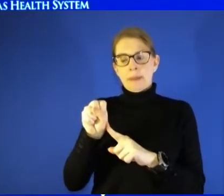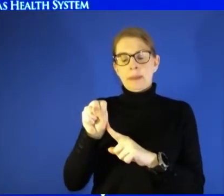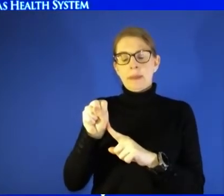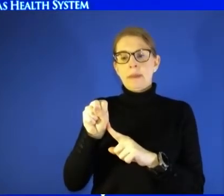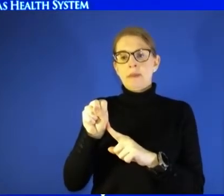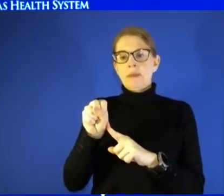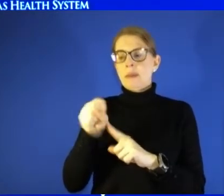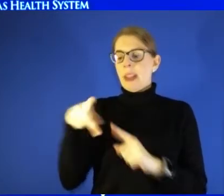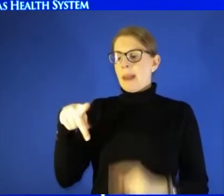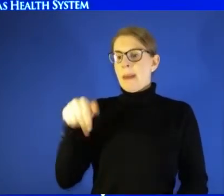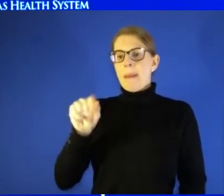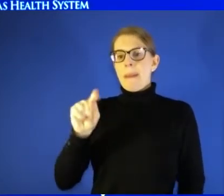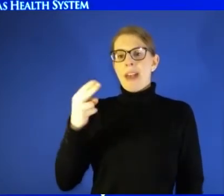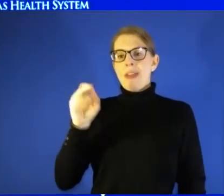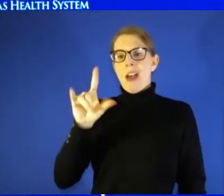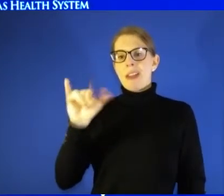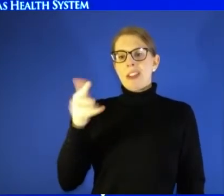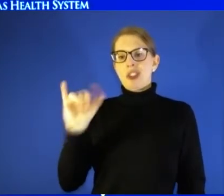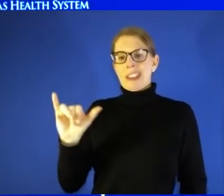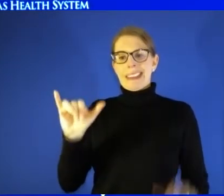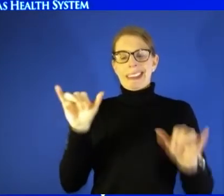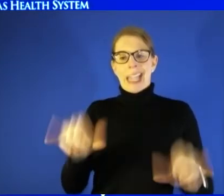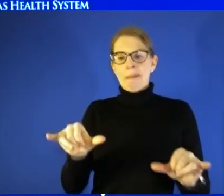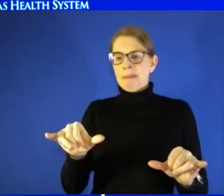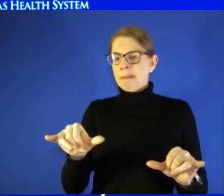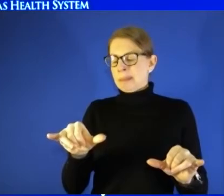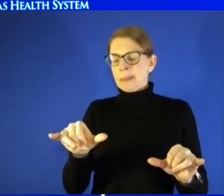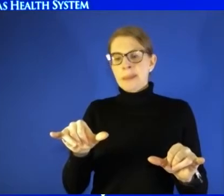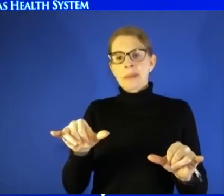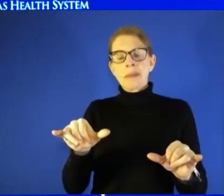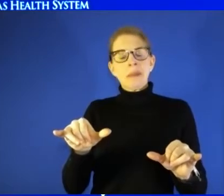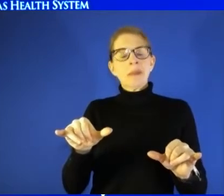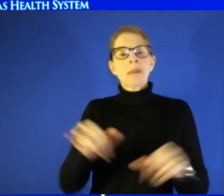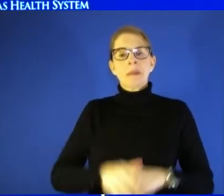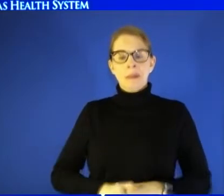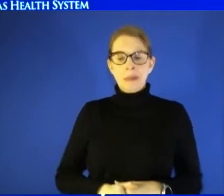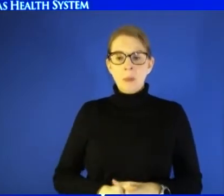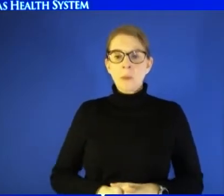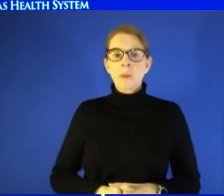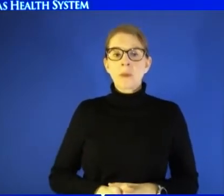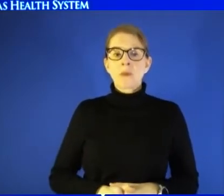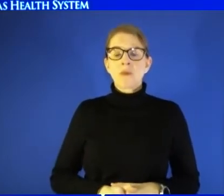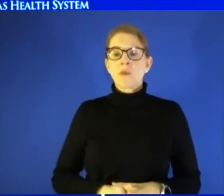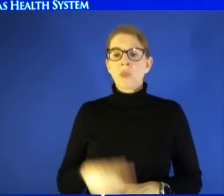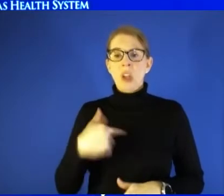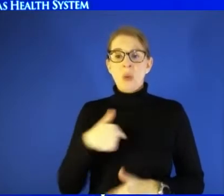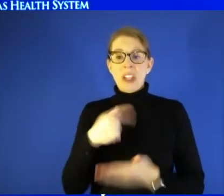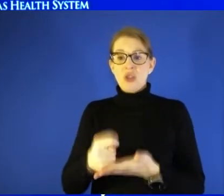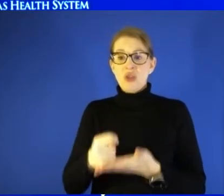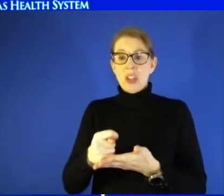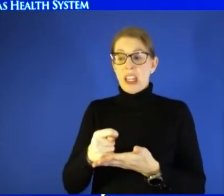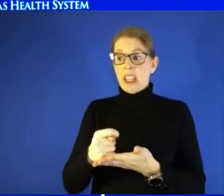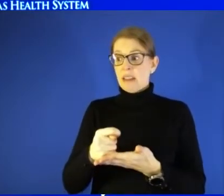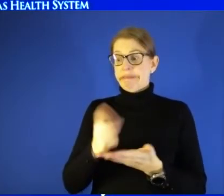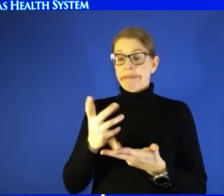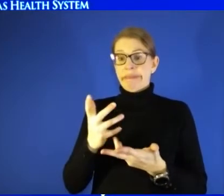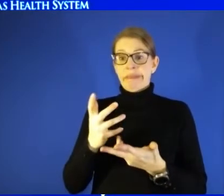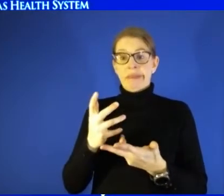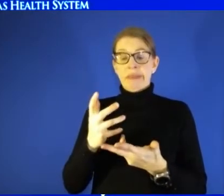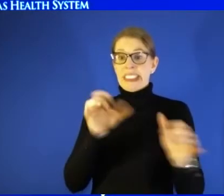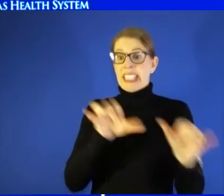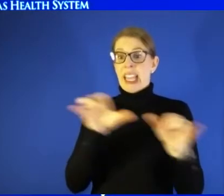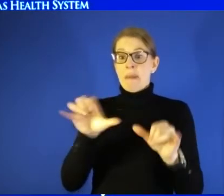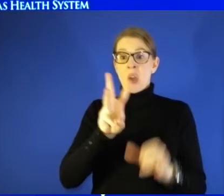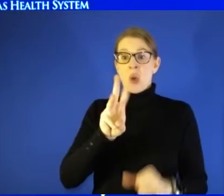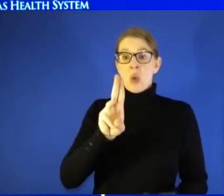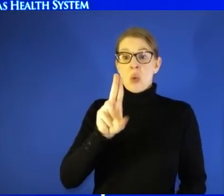pathology. We are treating them as we would the original ancestral Wuhan strain. And the